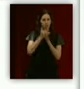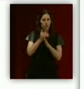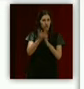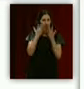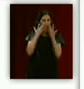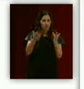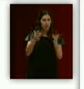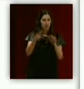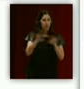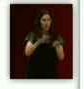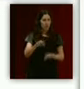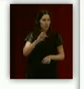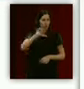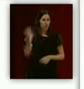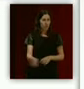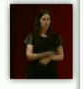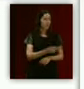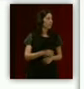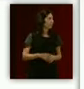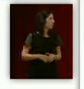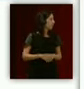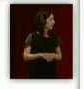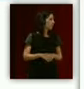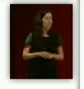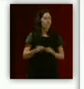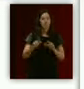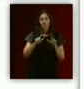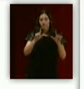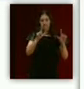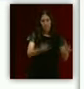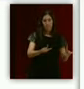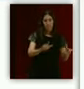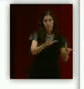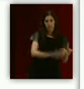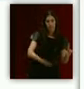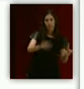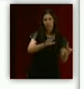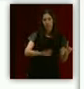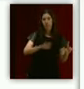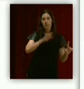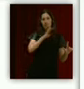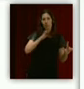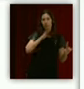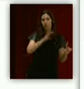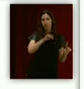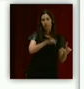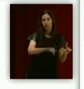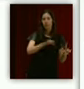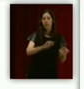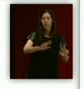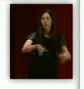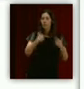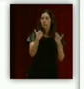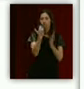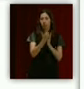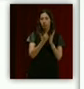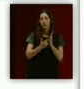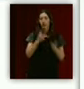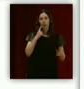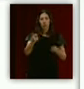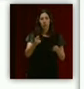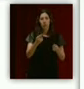it off, you can turn it on, you can select intensity and color, and so on. The other menu,